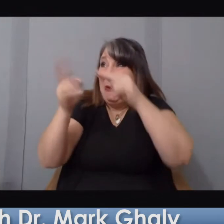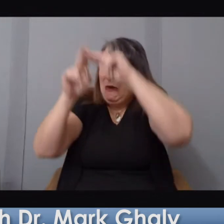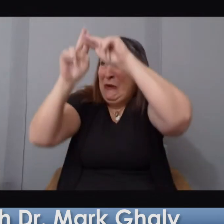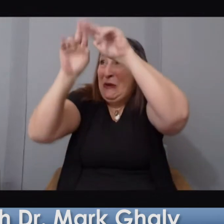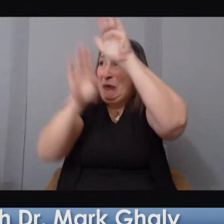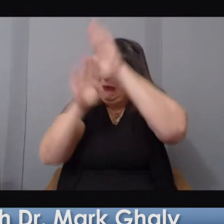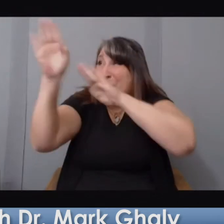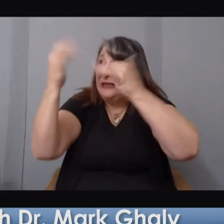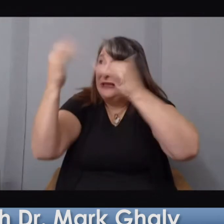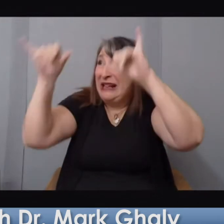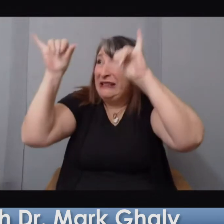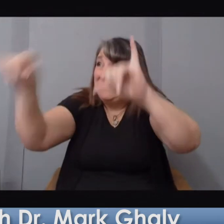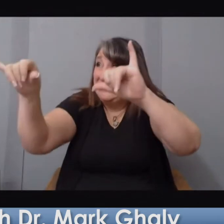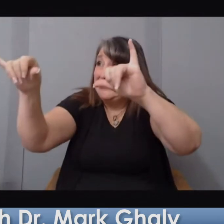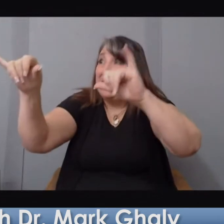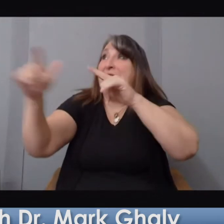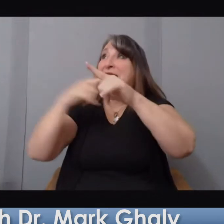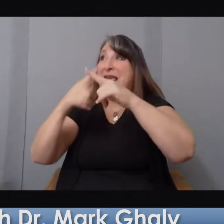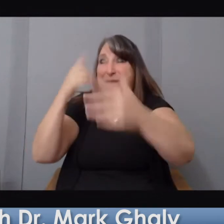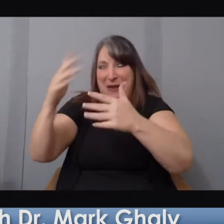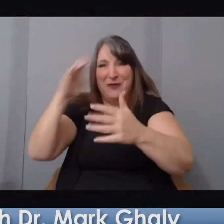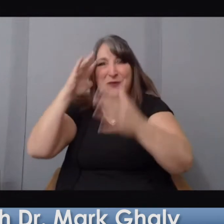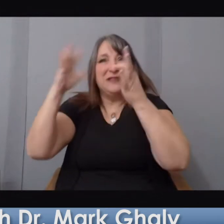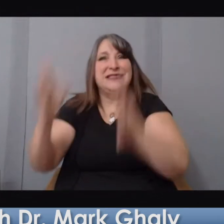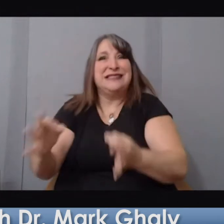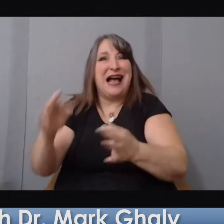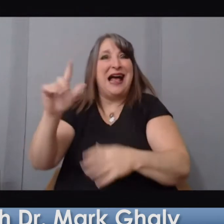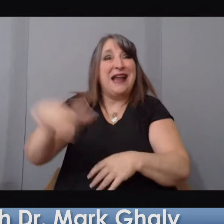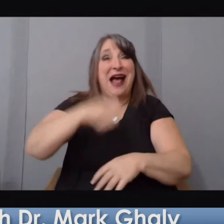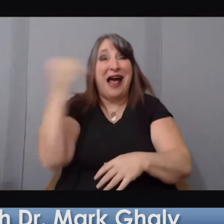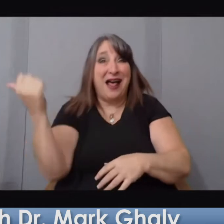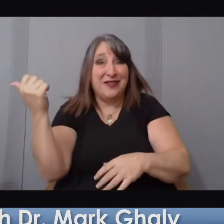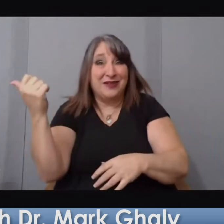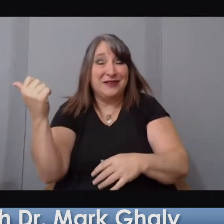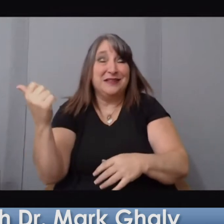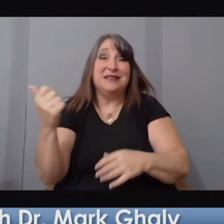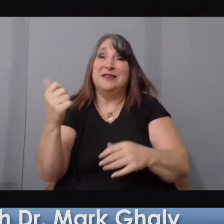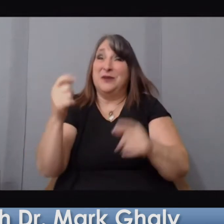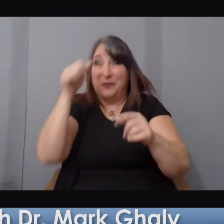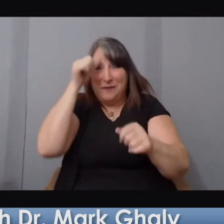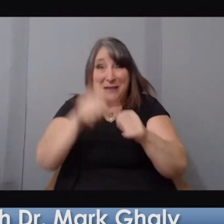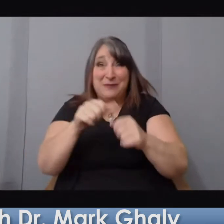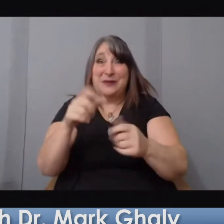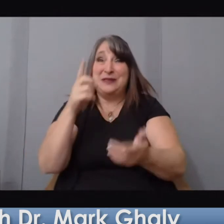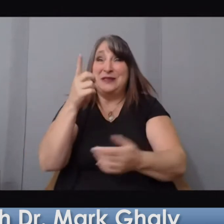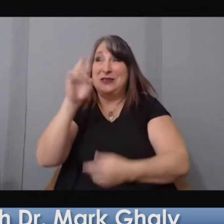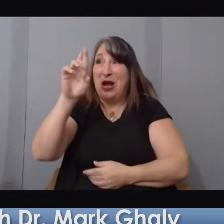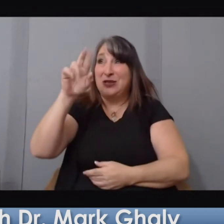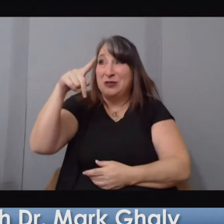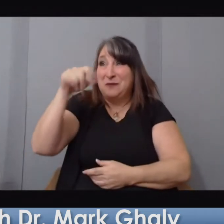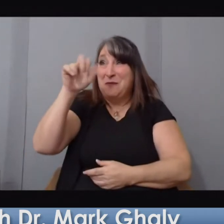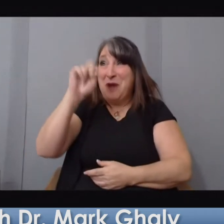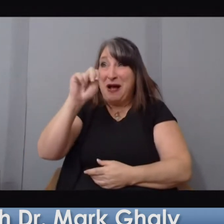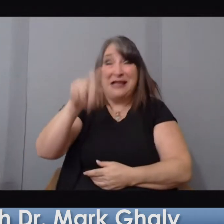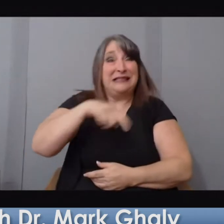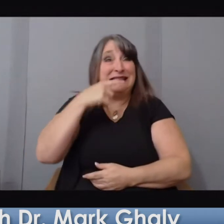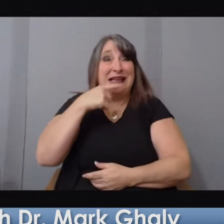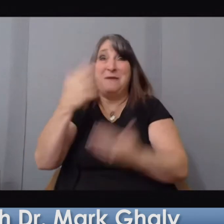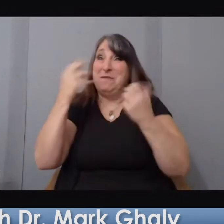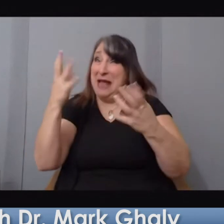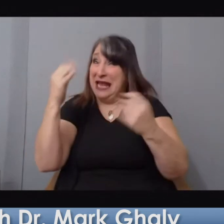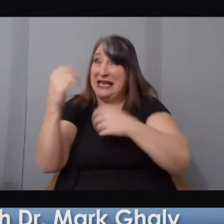transmission rates, that rate of rise that Dr. Pond mentioned, county by county, could be compelling enough to cause counties to not just move